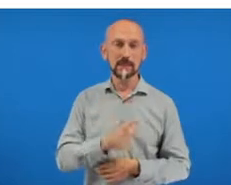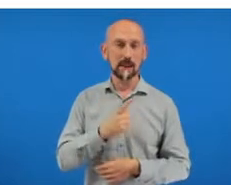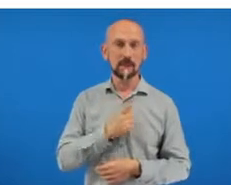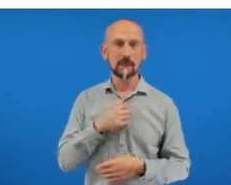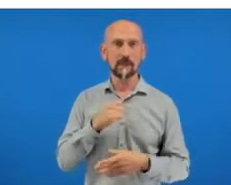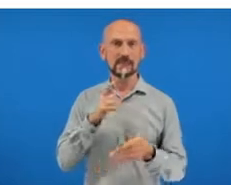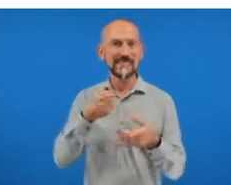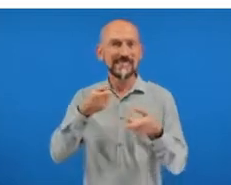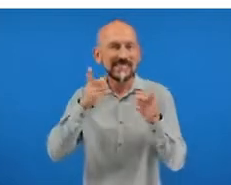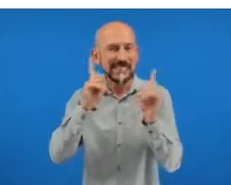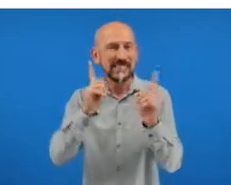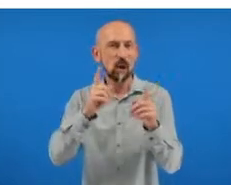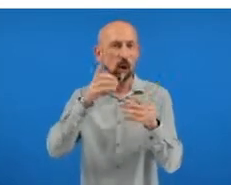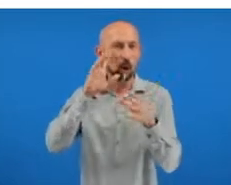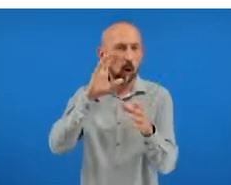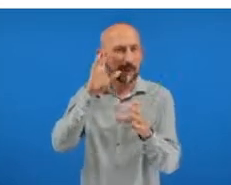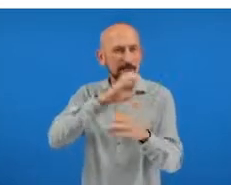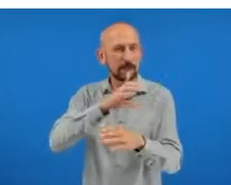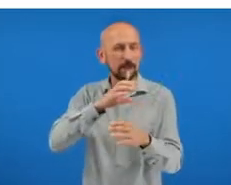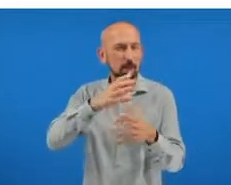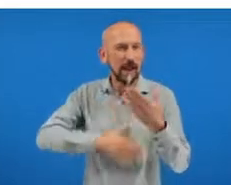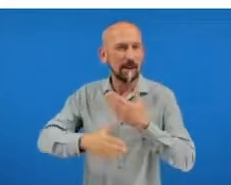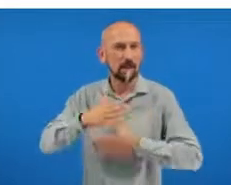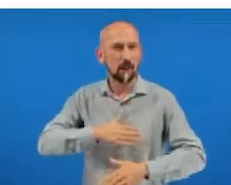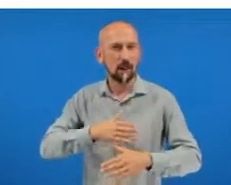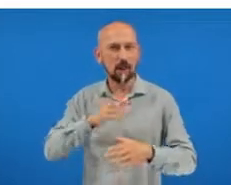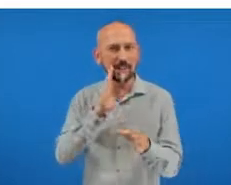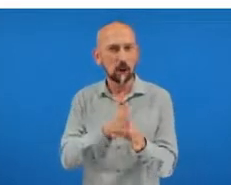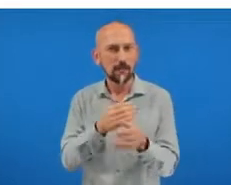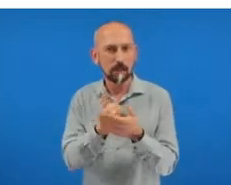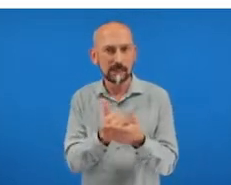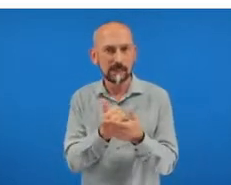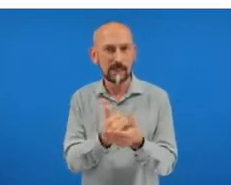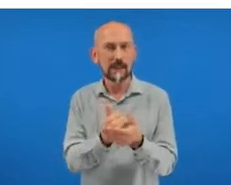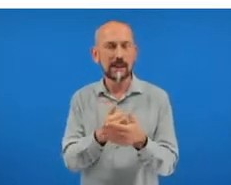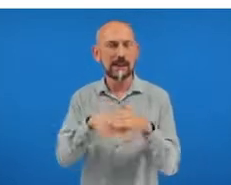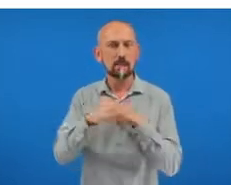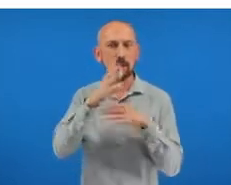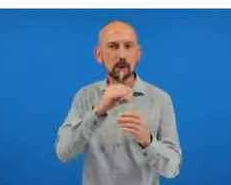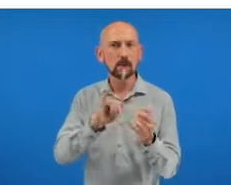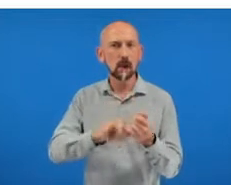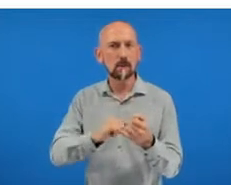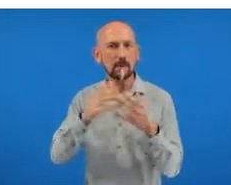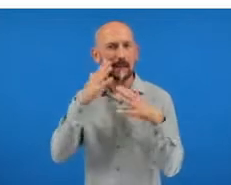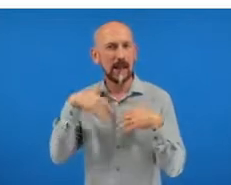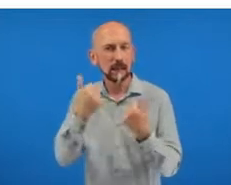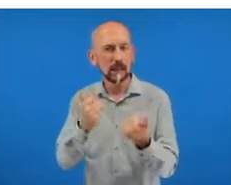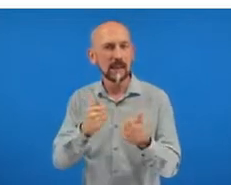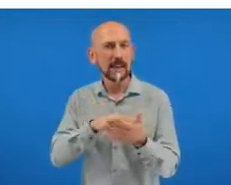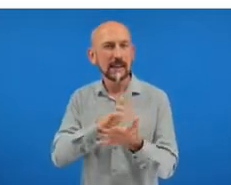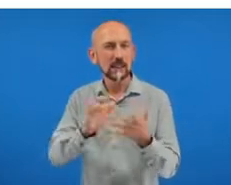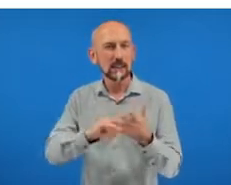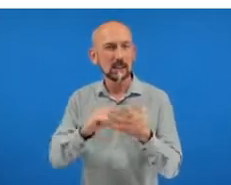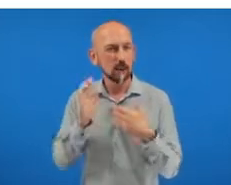Birmingham and Solihull Mental Health Services in their perinatal services. Next slide, please.